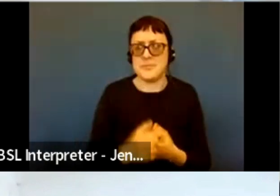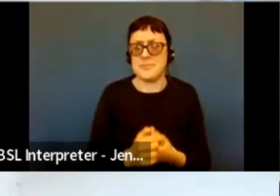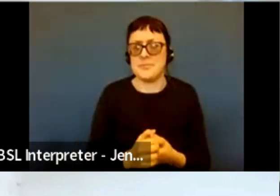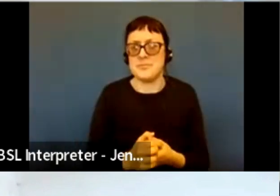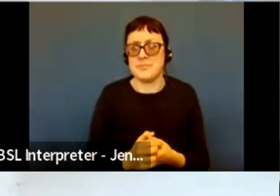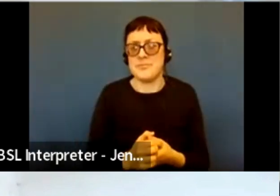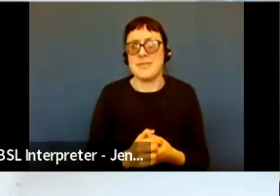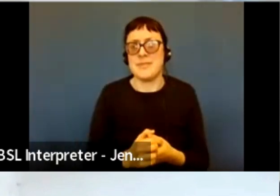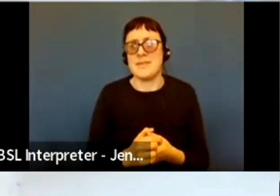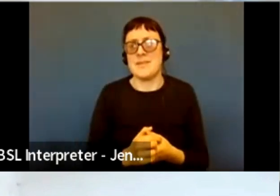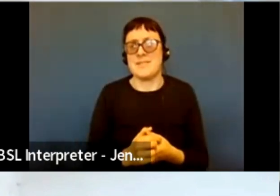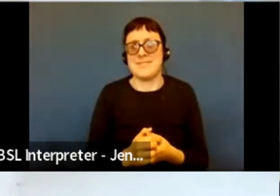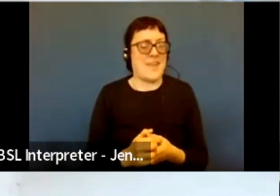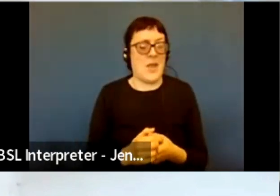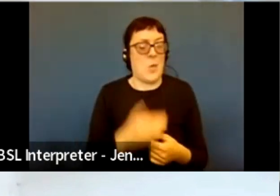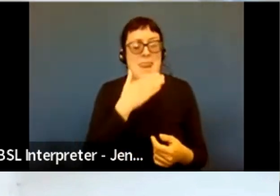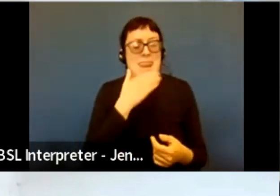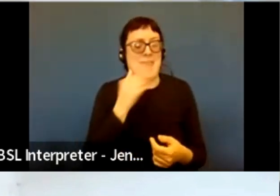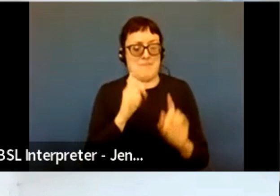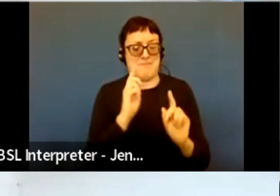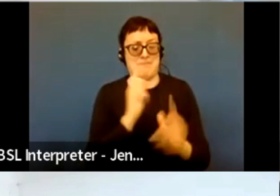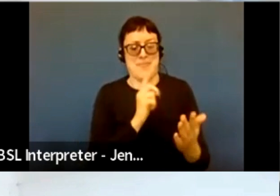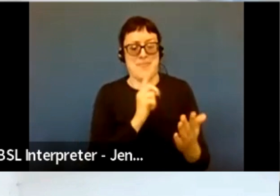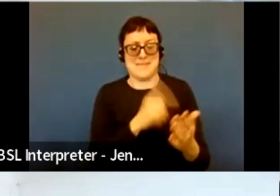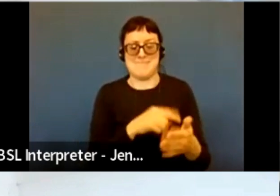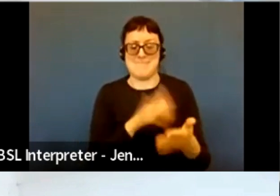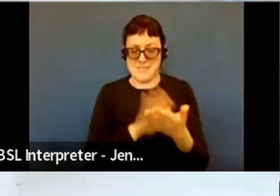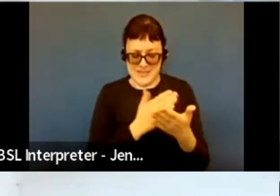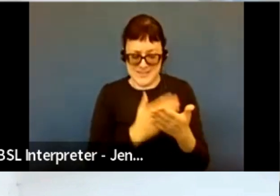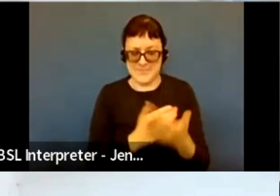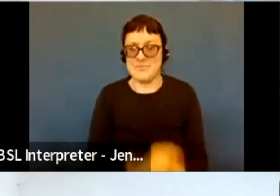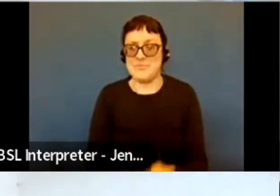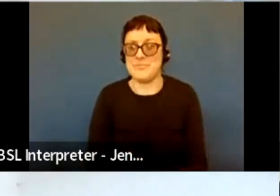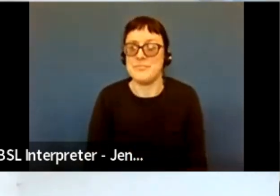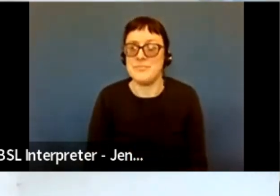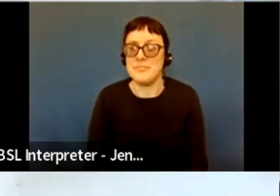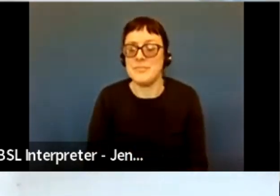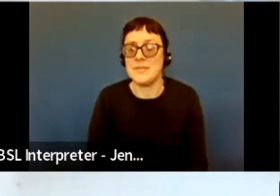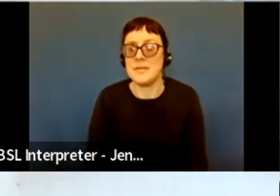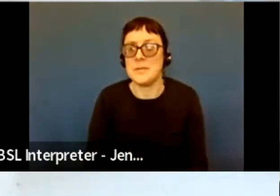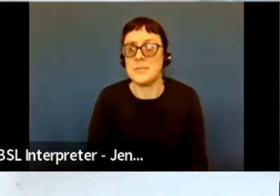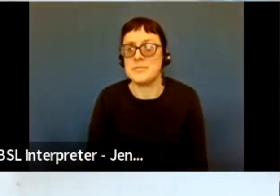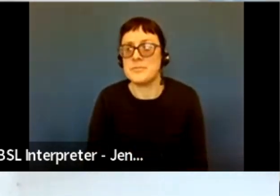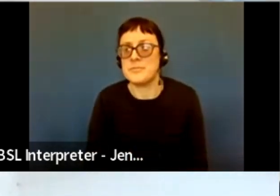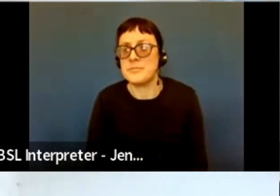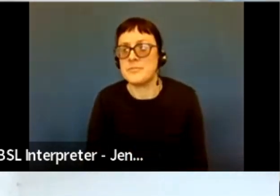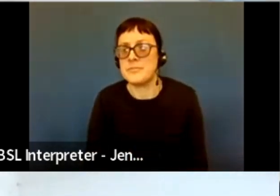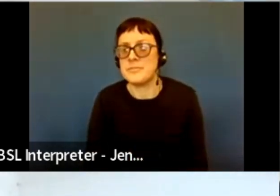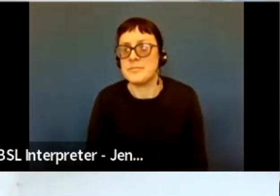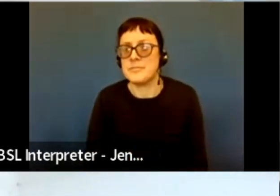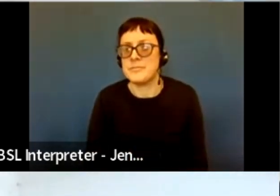Yeah, love it. Love it. It's such a good one. And